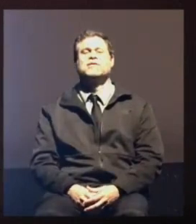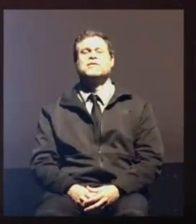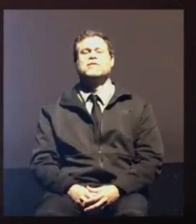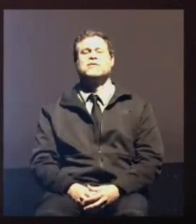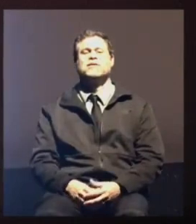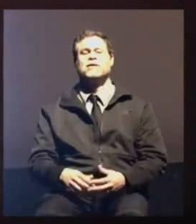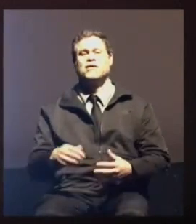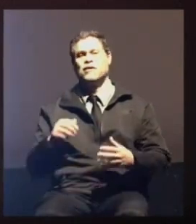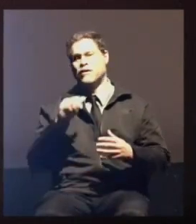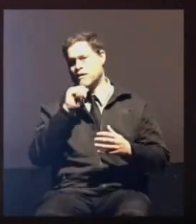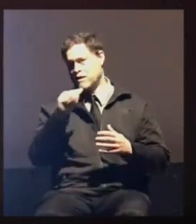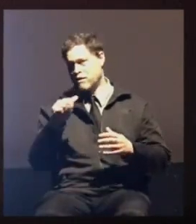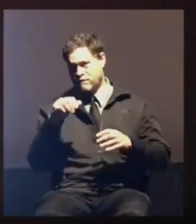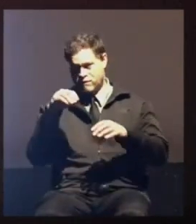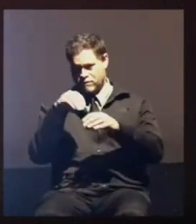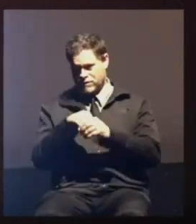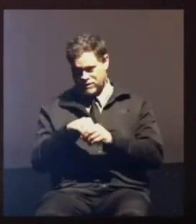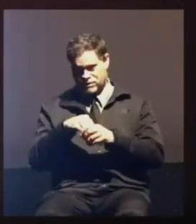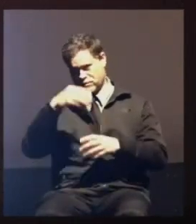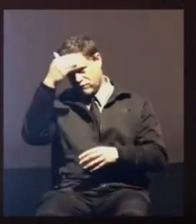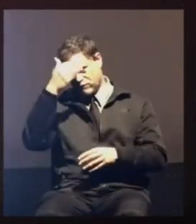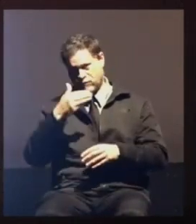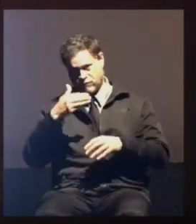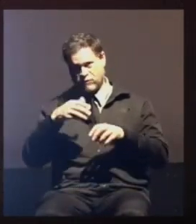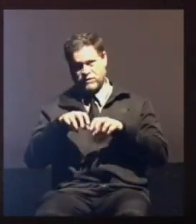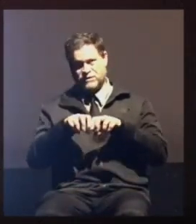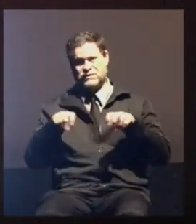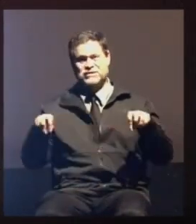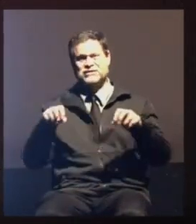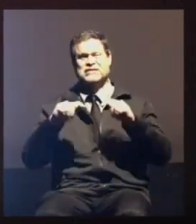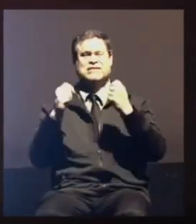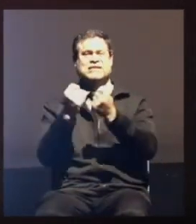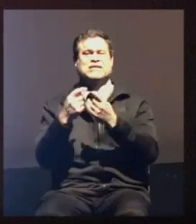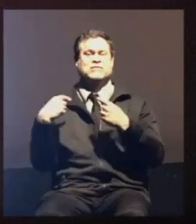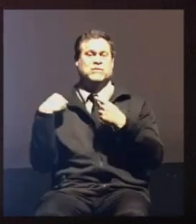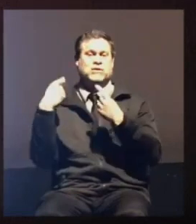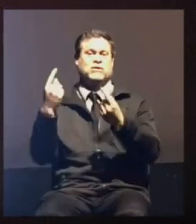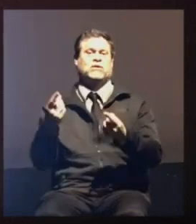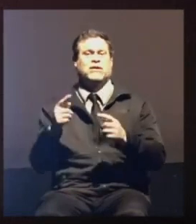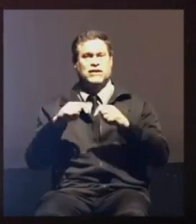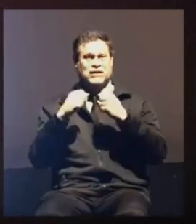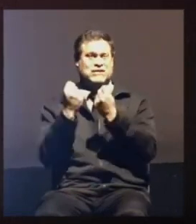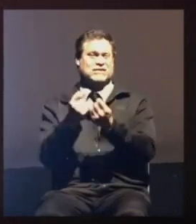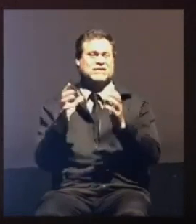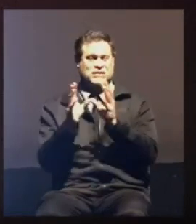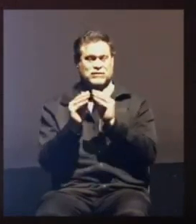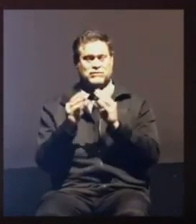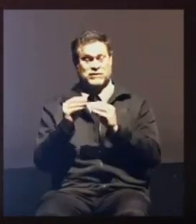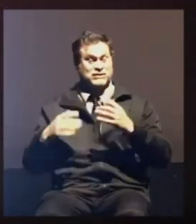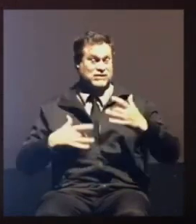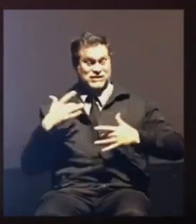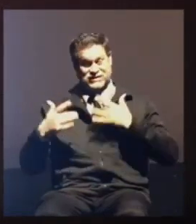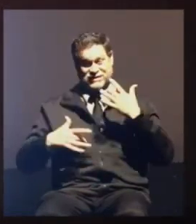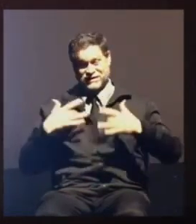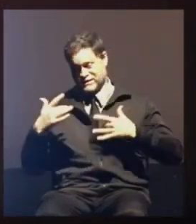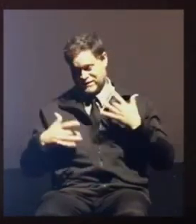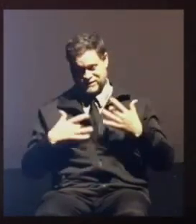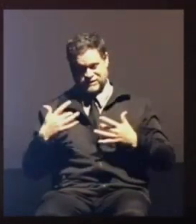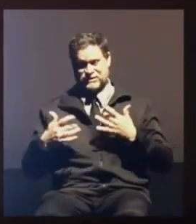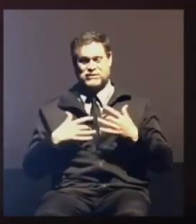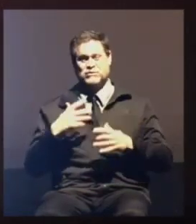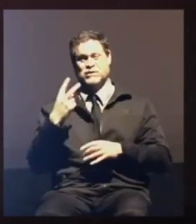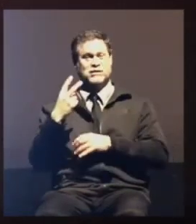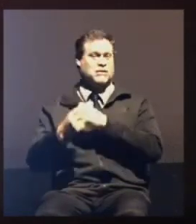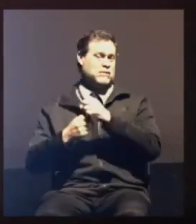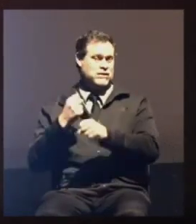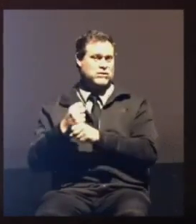I haven't been in a front of the team in a while. This like a team meeting. It's kind of exciting. It's been a couple of